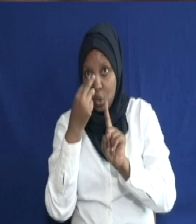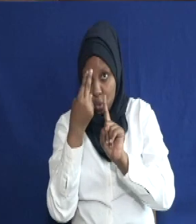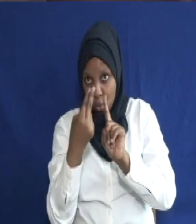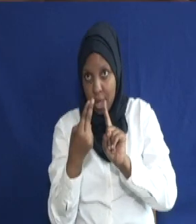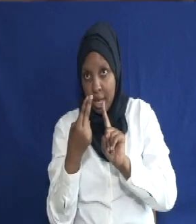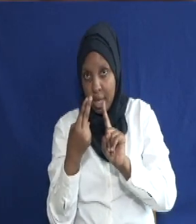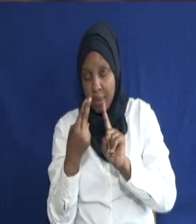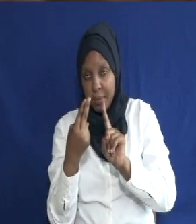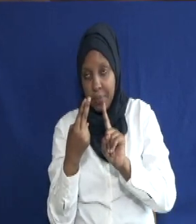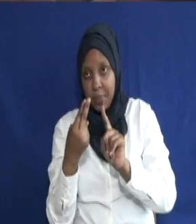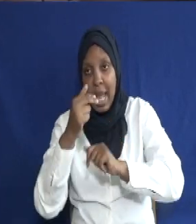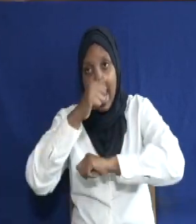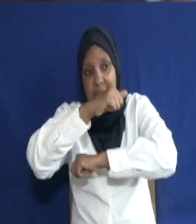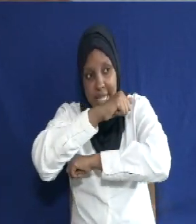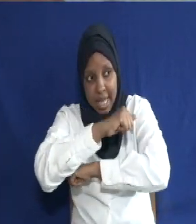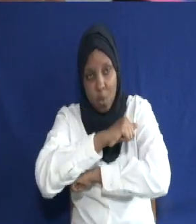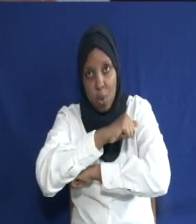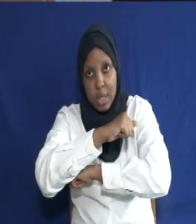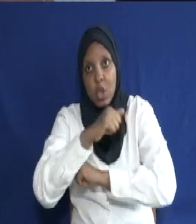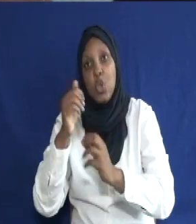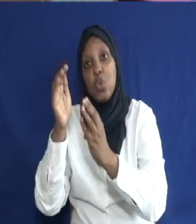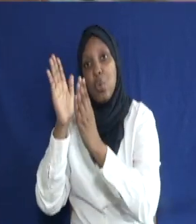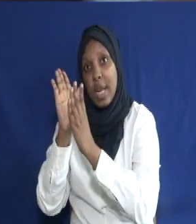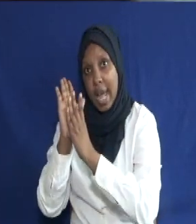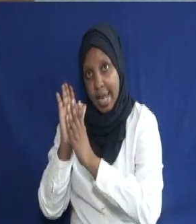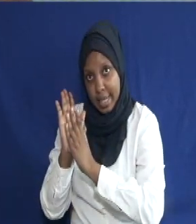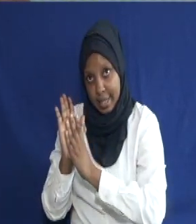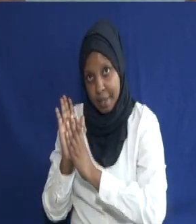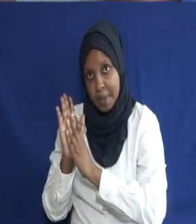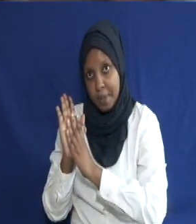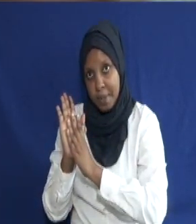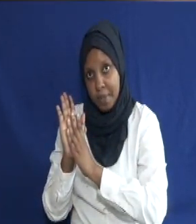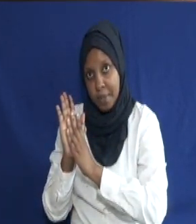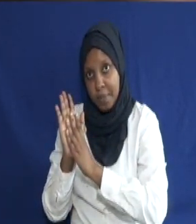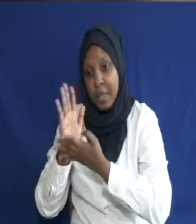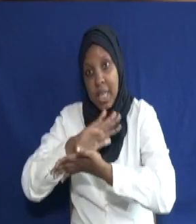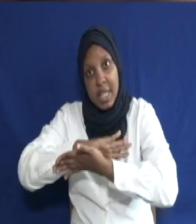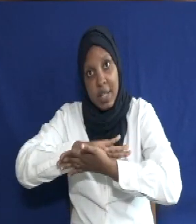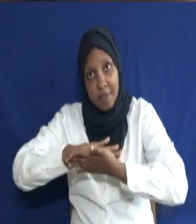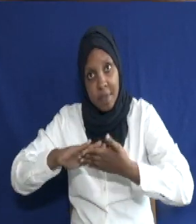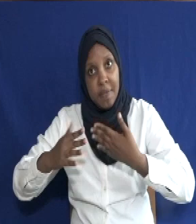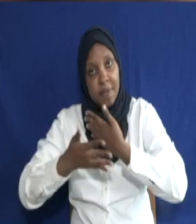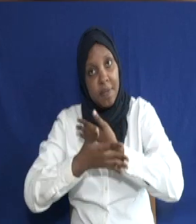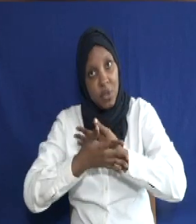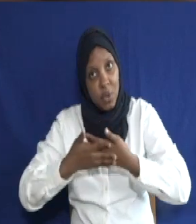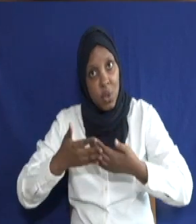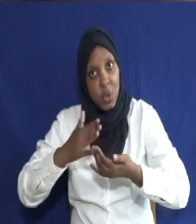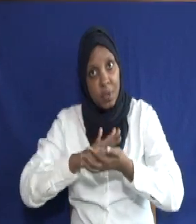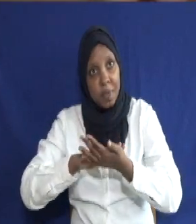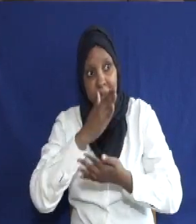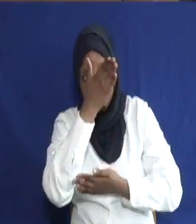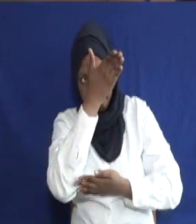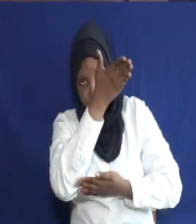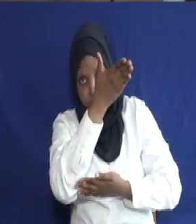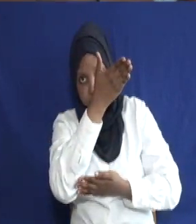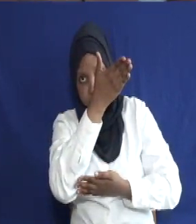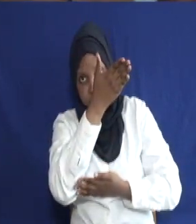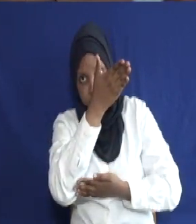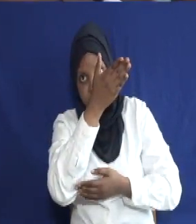squared is equal to 9. The same question is find the value of